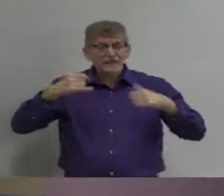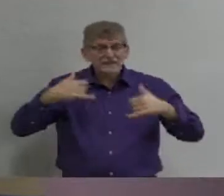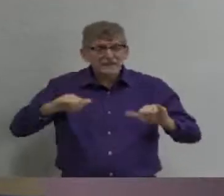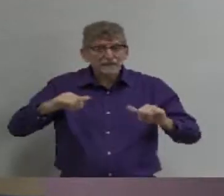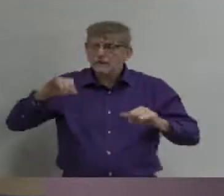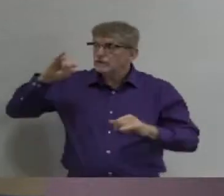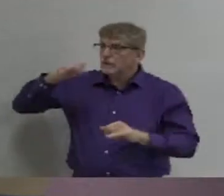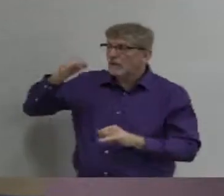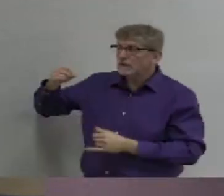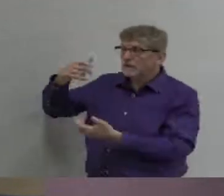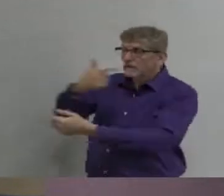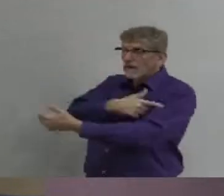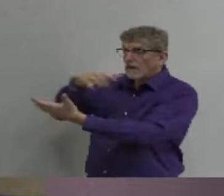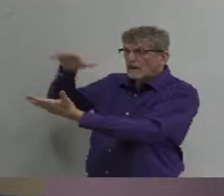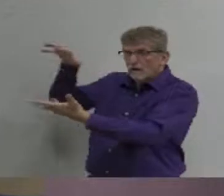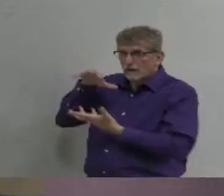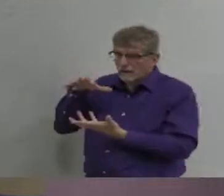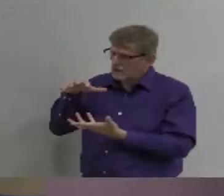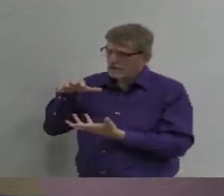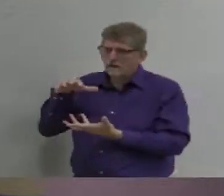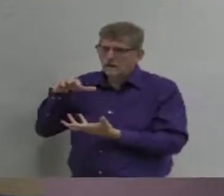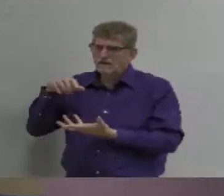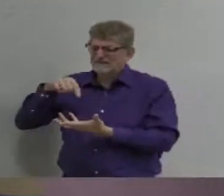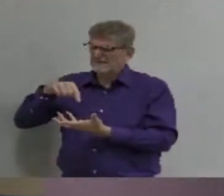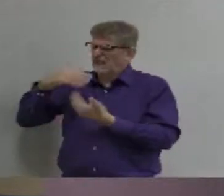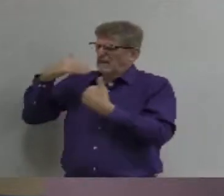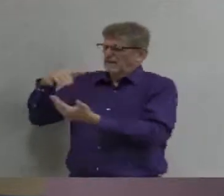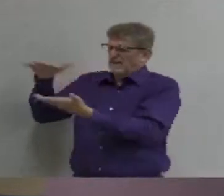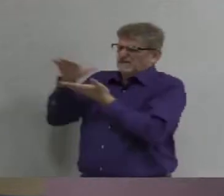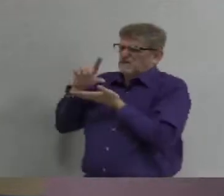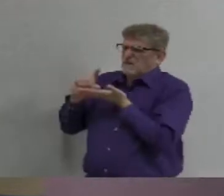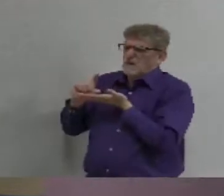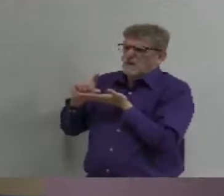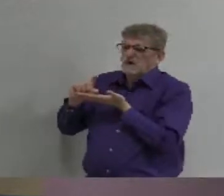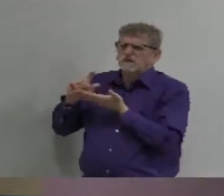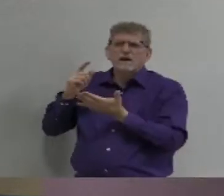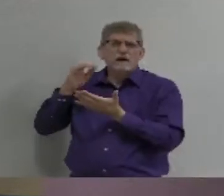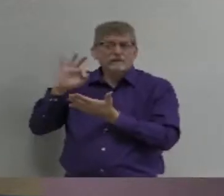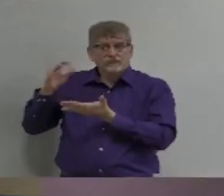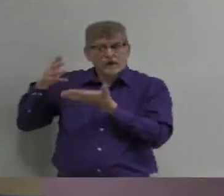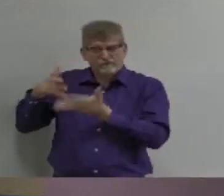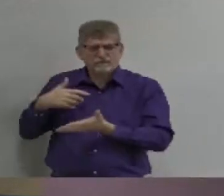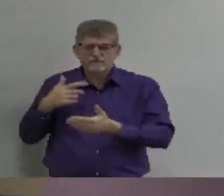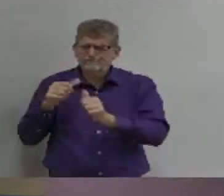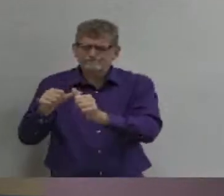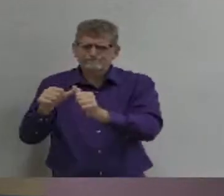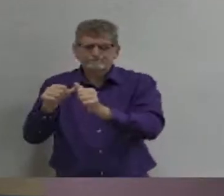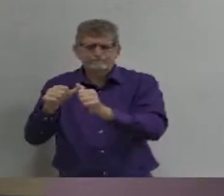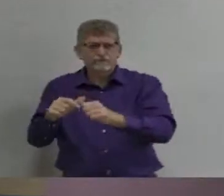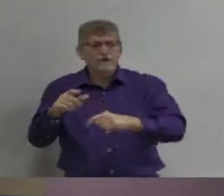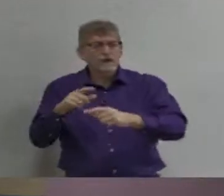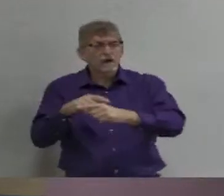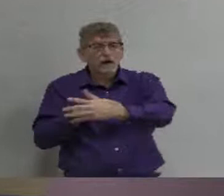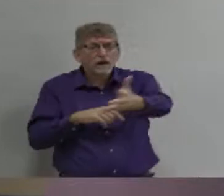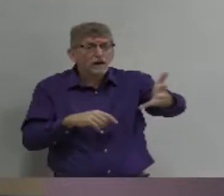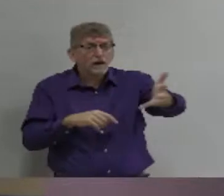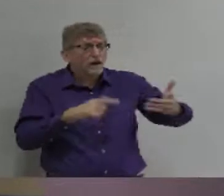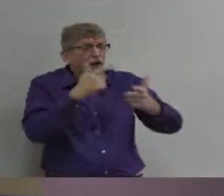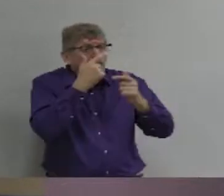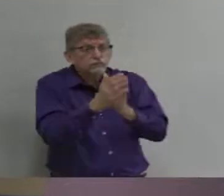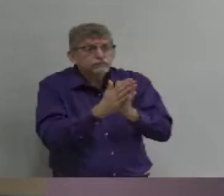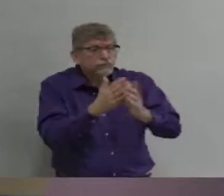of that vaccine right now. And until there's, we want everyone who's interested in that population to get a dose.